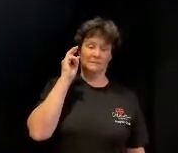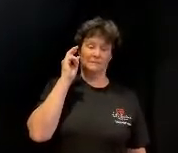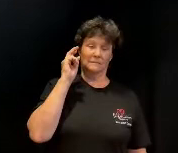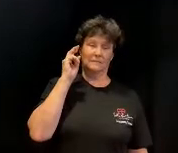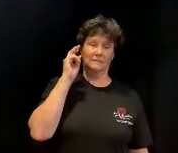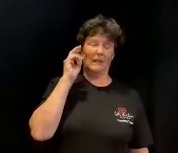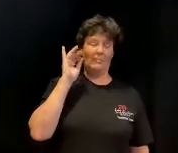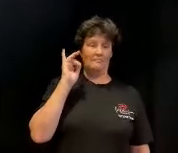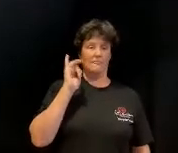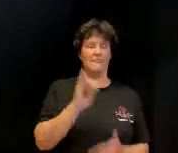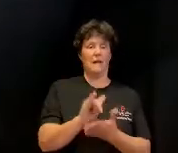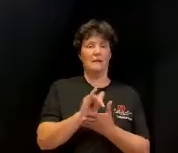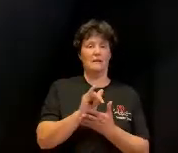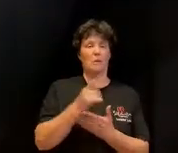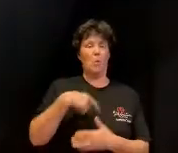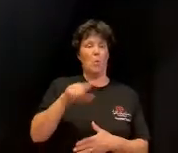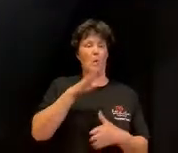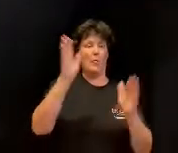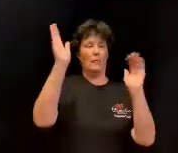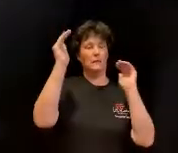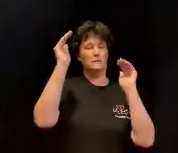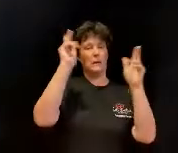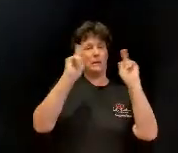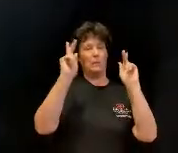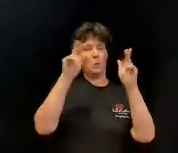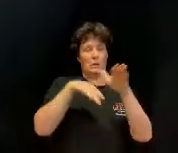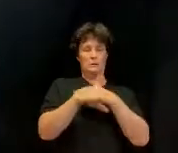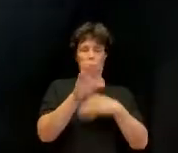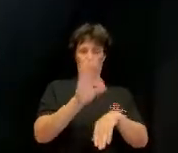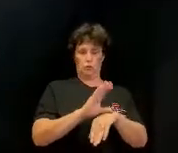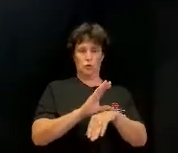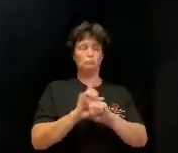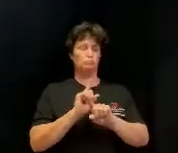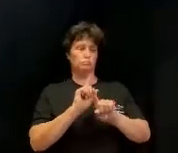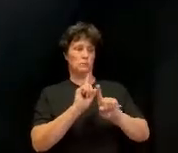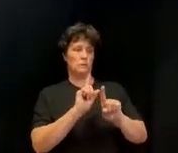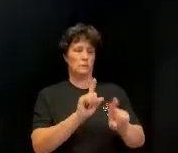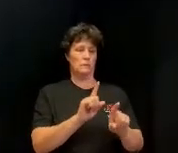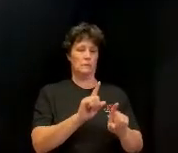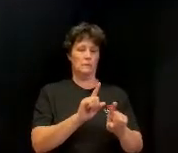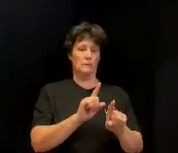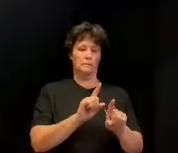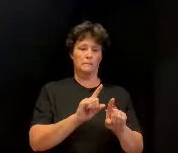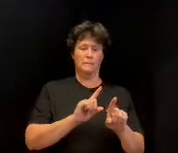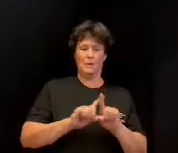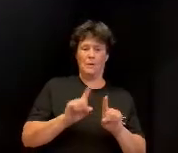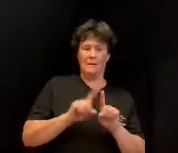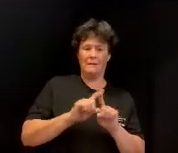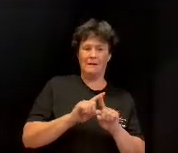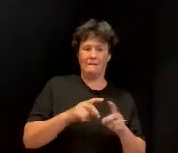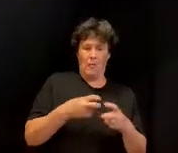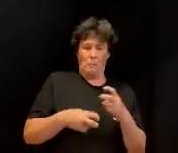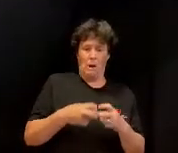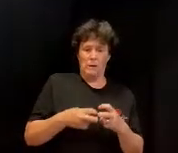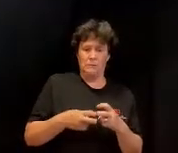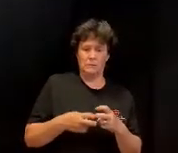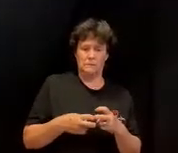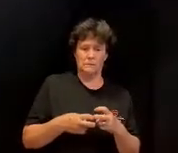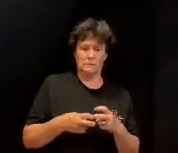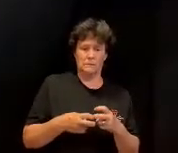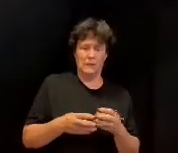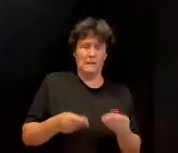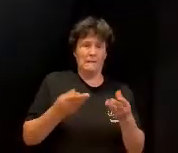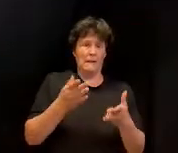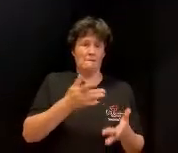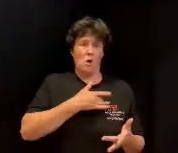Is that we expect people come into the church, right? I mean, and they come in with all kinds of problems and situations, and they give their heart to